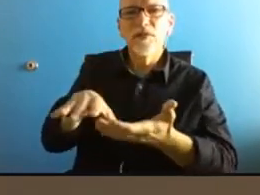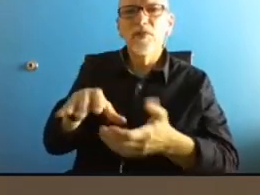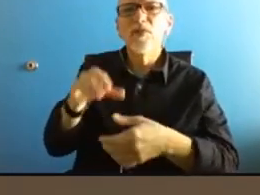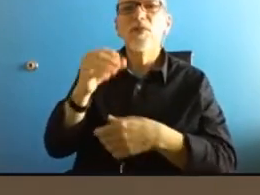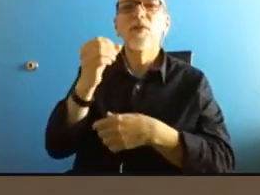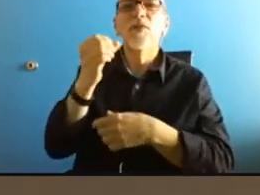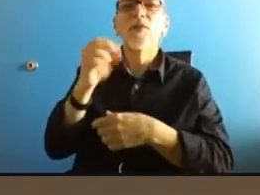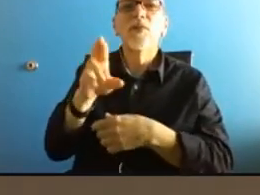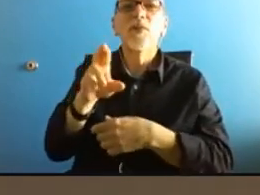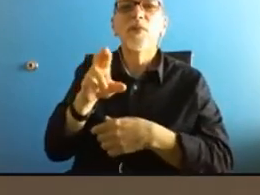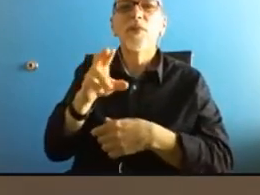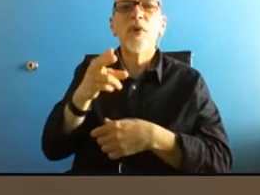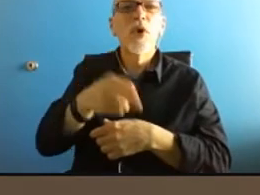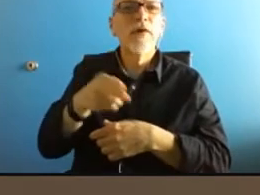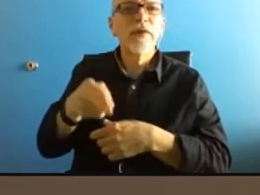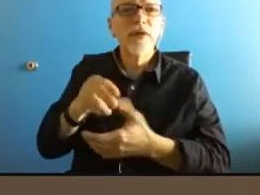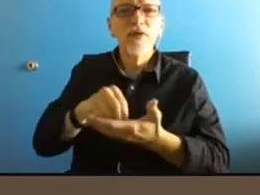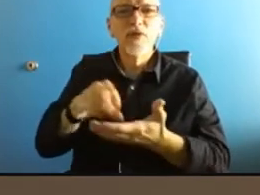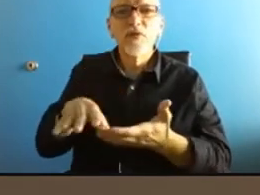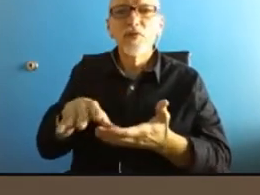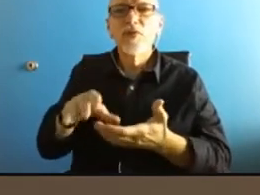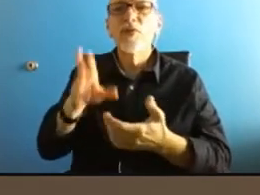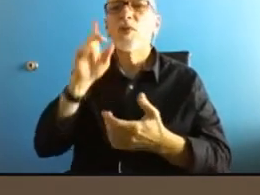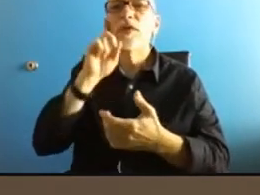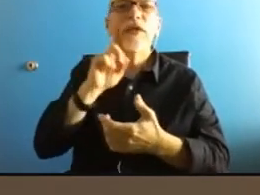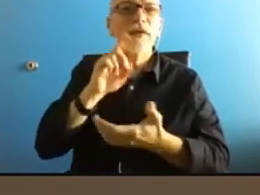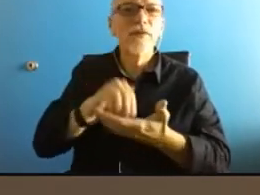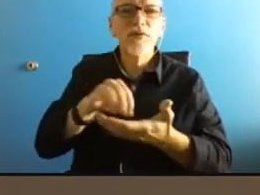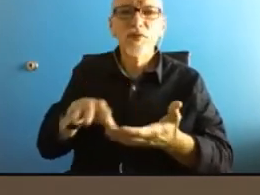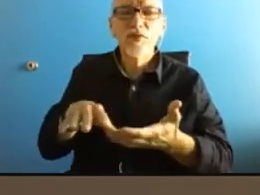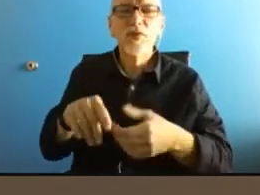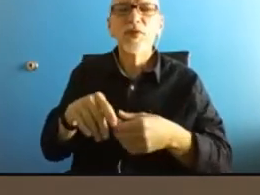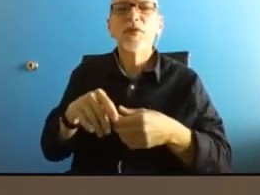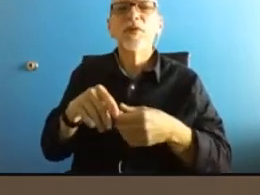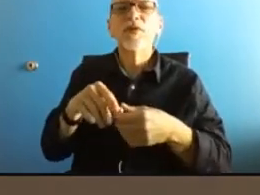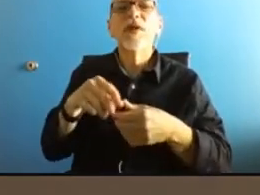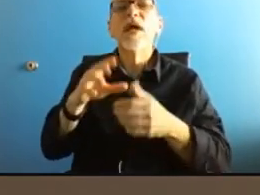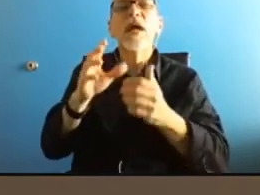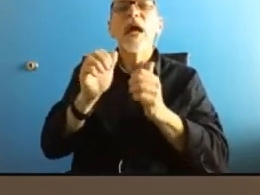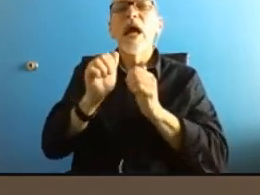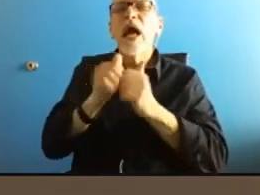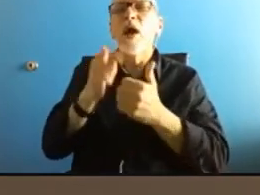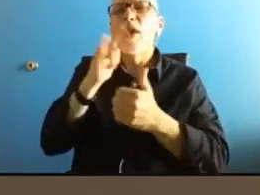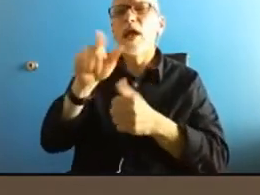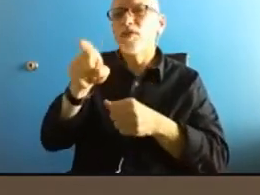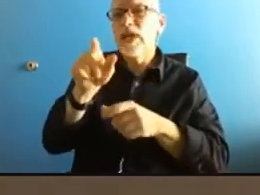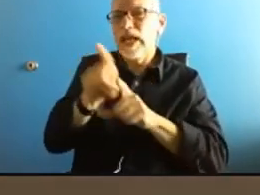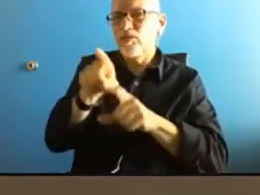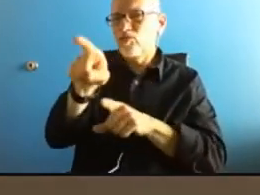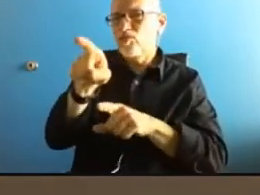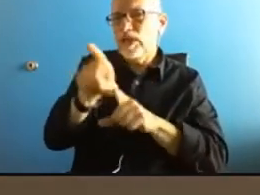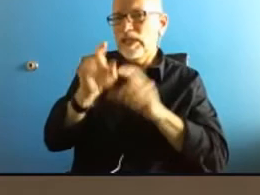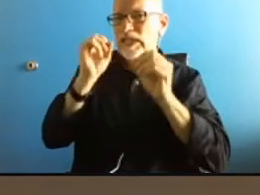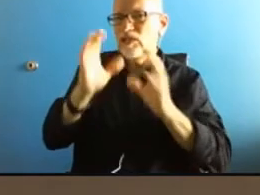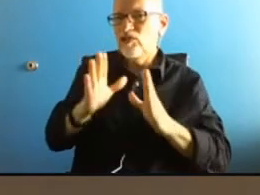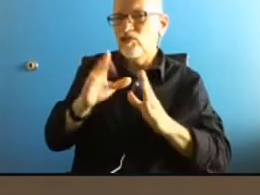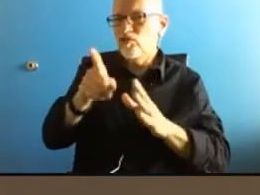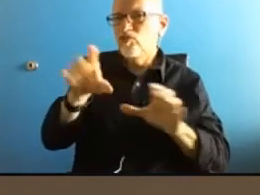of hearing students or deaf students. So what does that look like for you as the educator that has been doing this for some